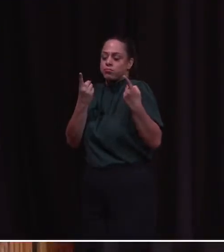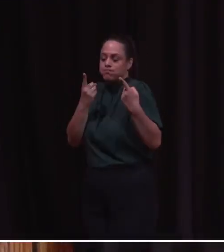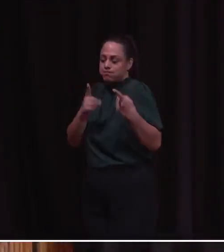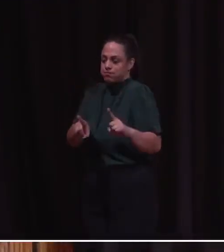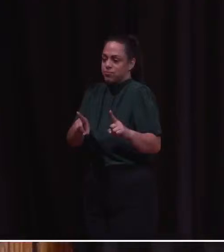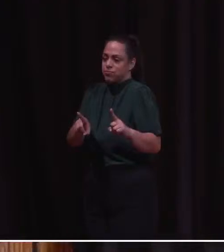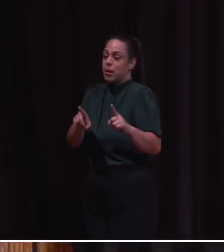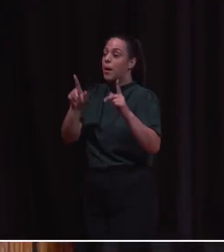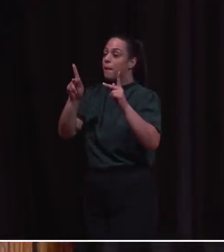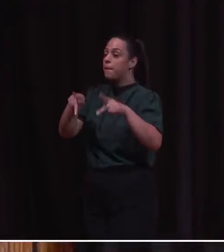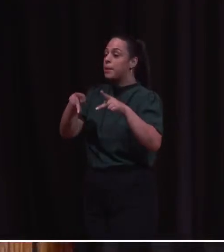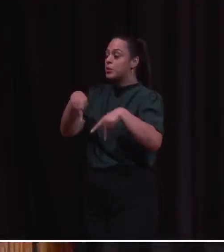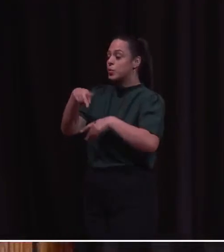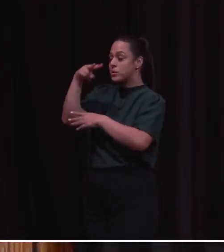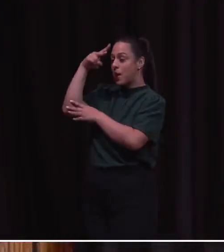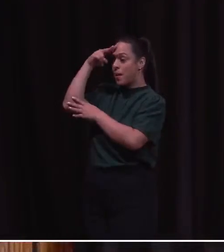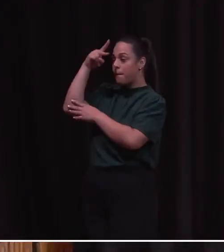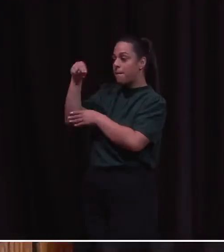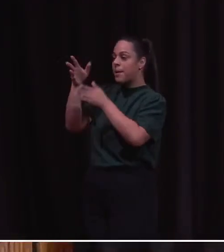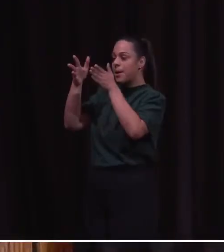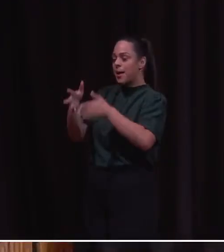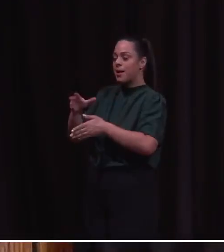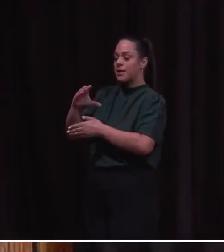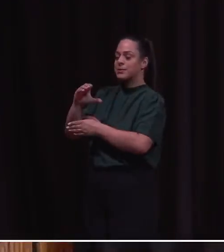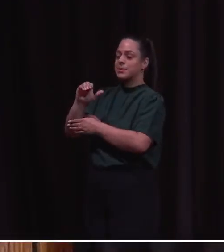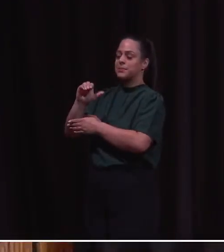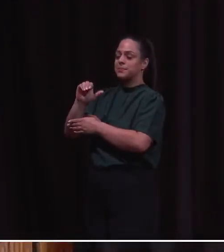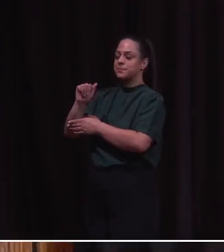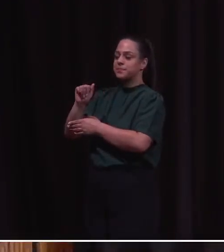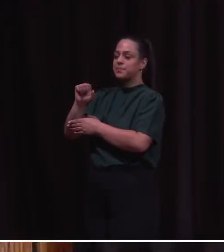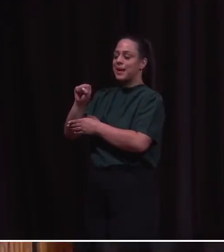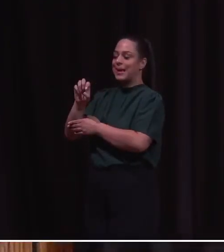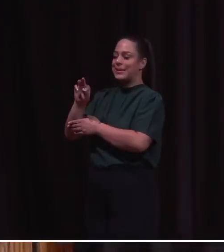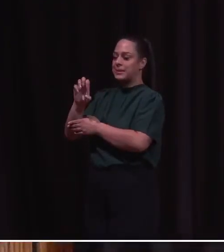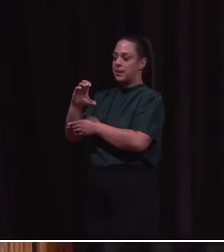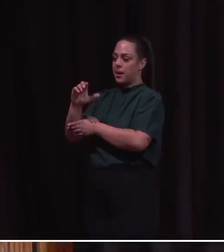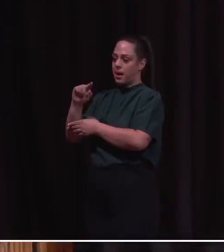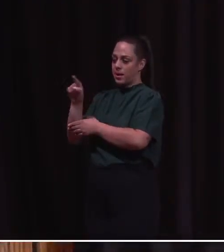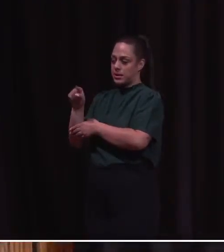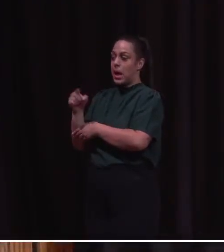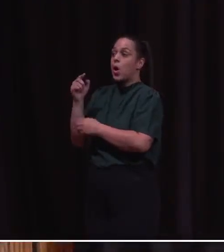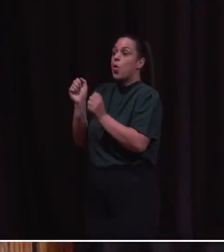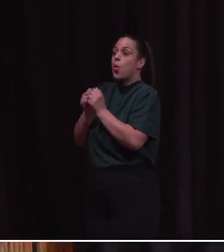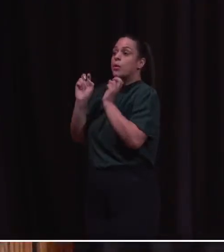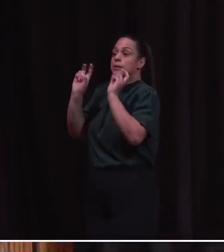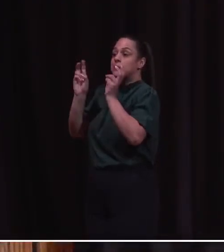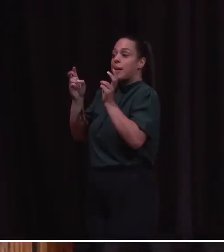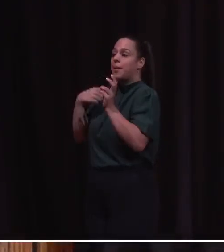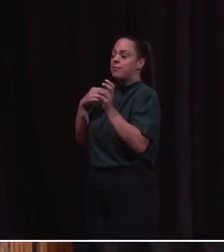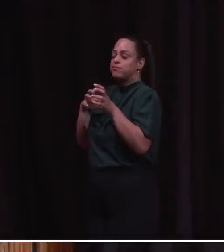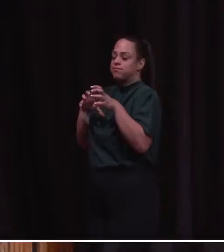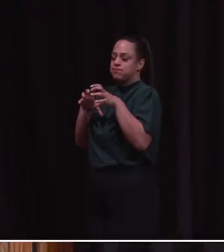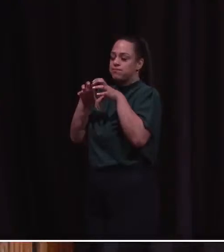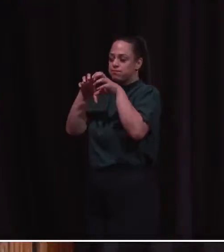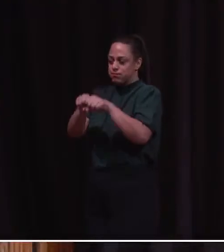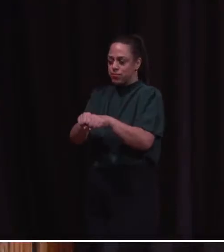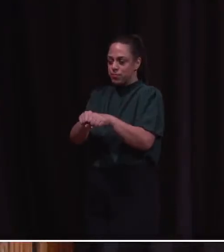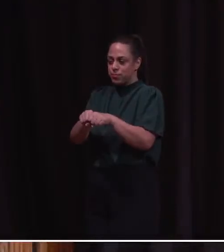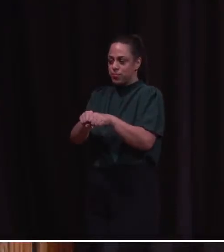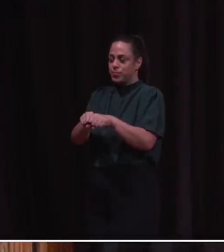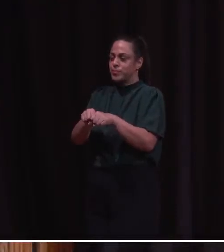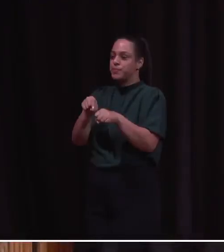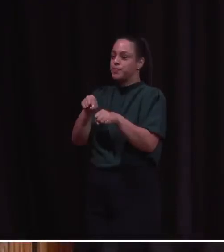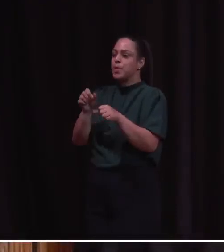ilk. Consider this passage from The Invention of the Americas, a book by Enrique Dussel,